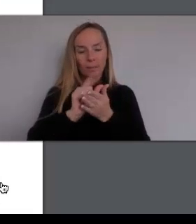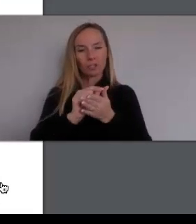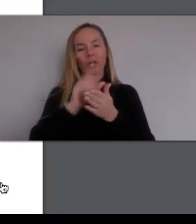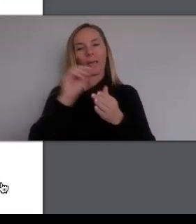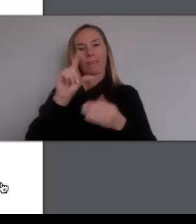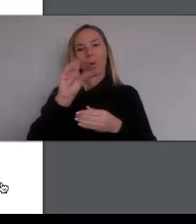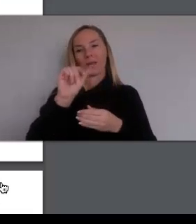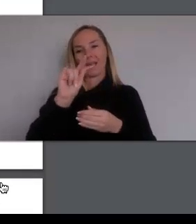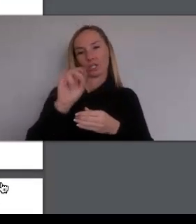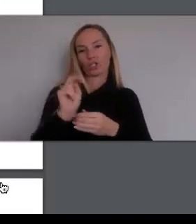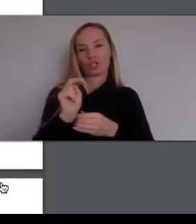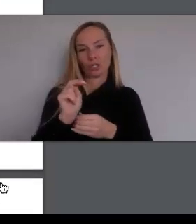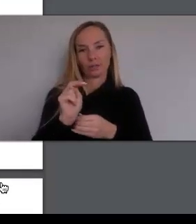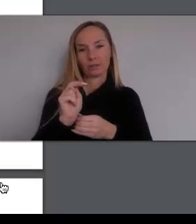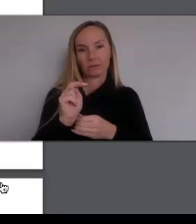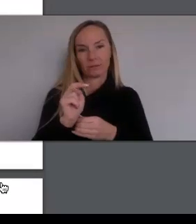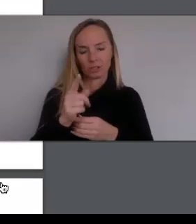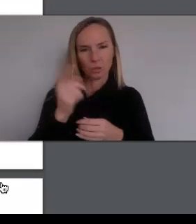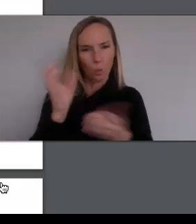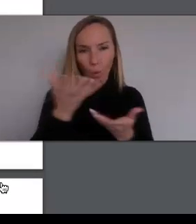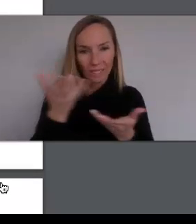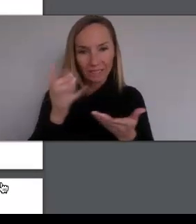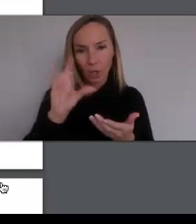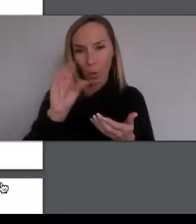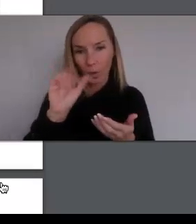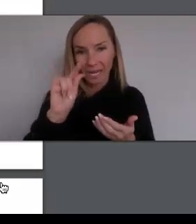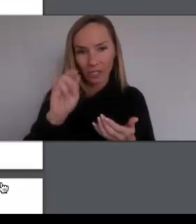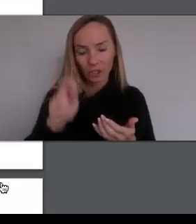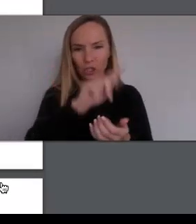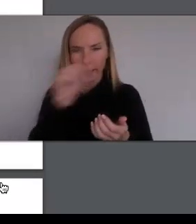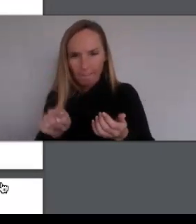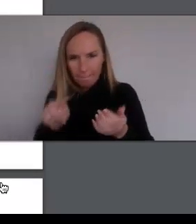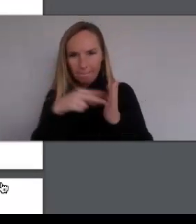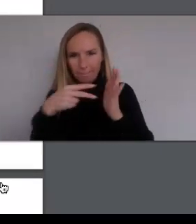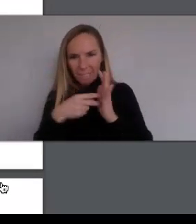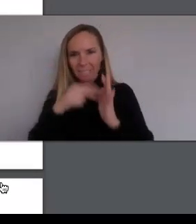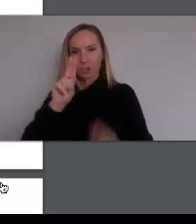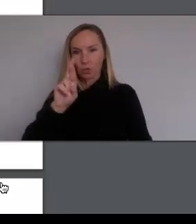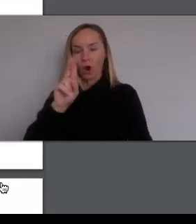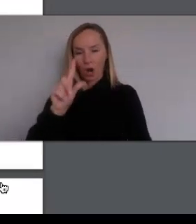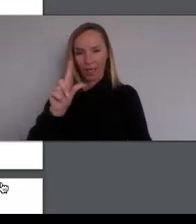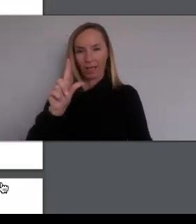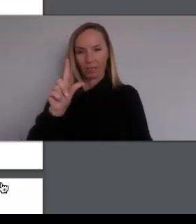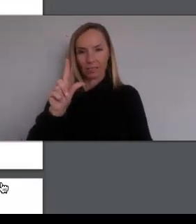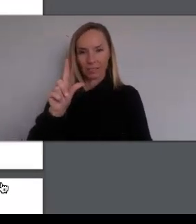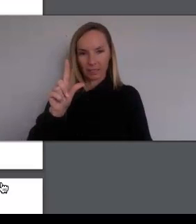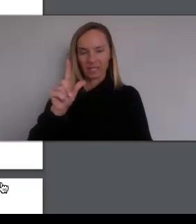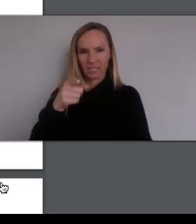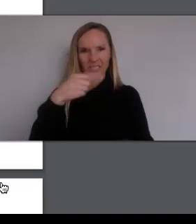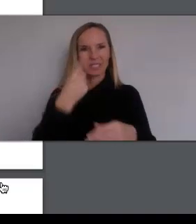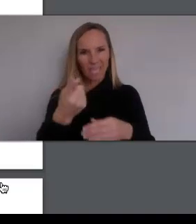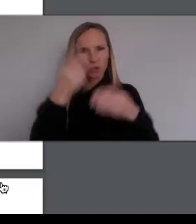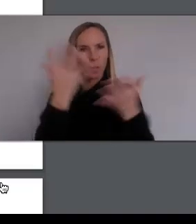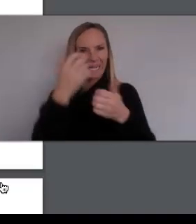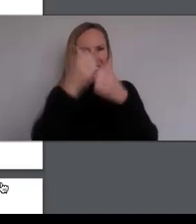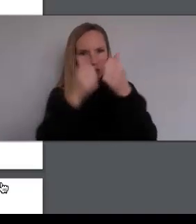location is, if you scroll down here, it'll tell you where the location is. So location is the URL. Hopefully you can find a